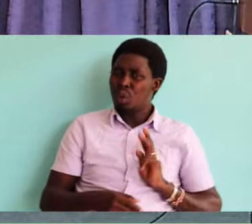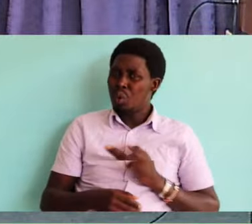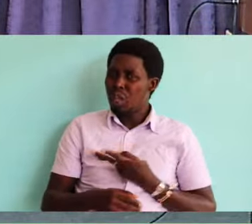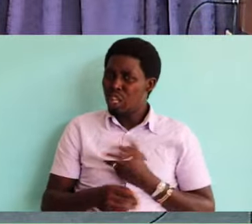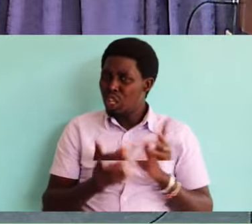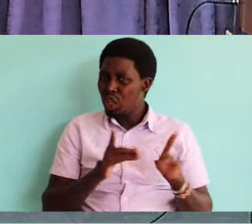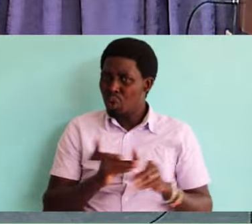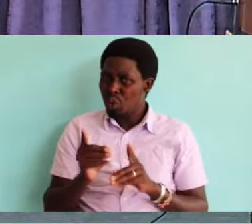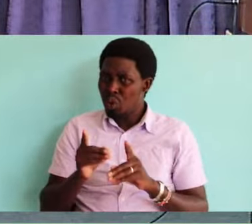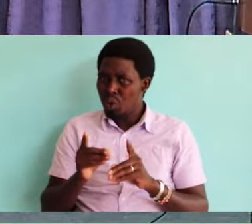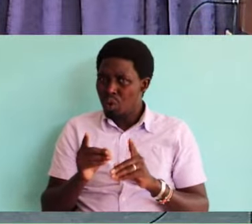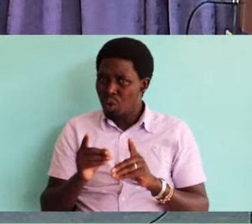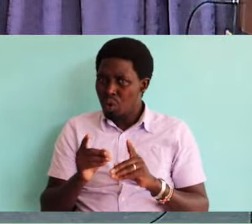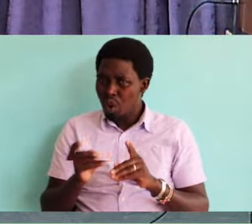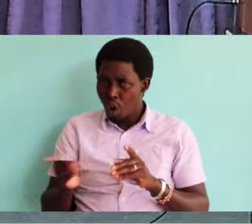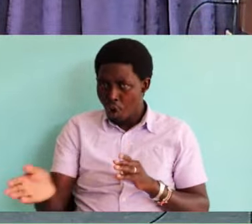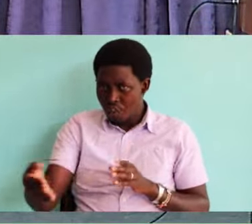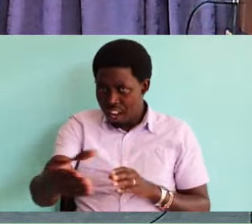offering?